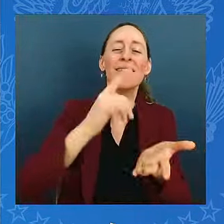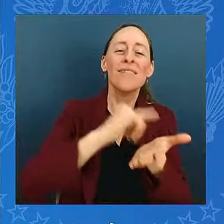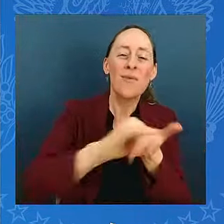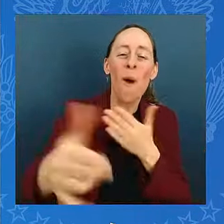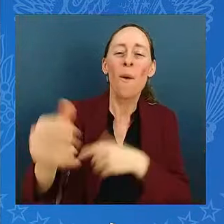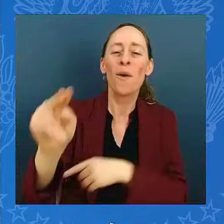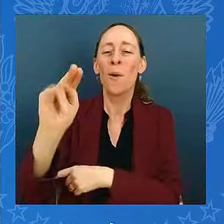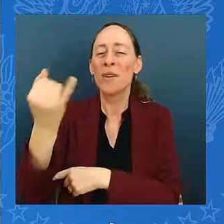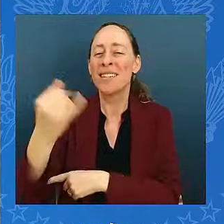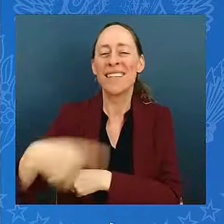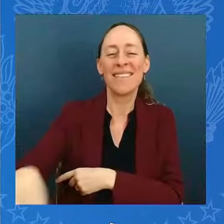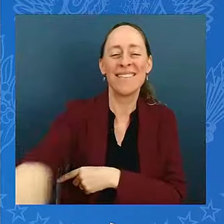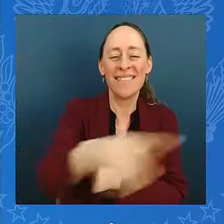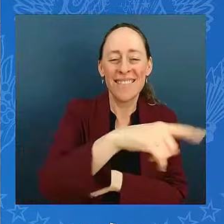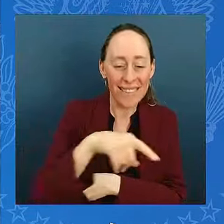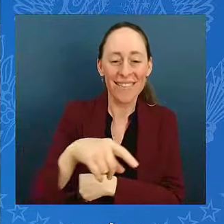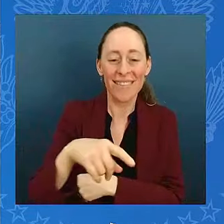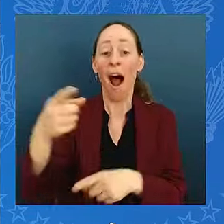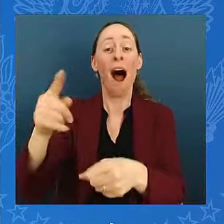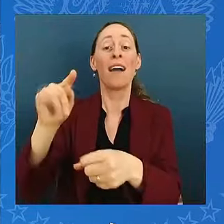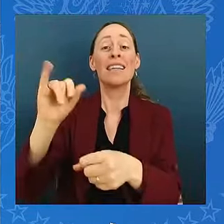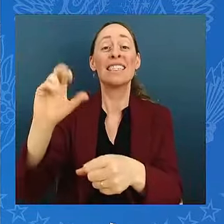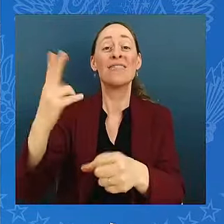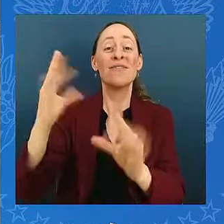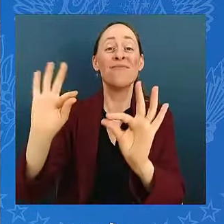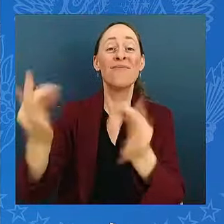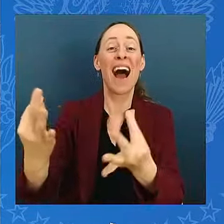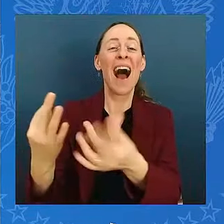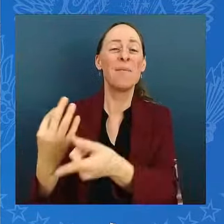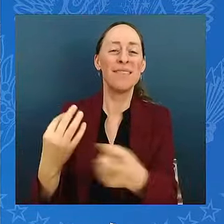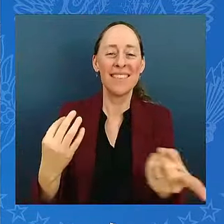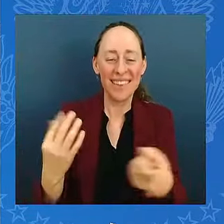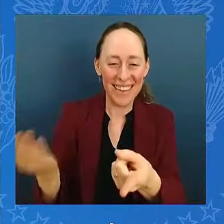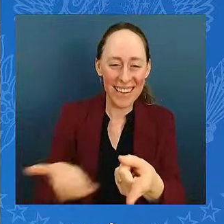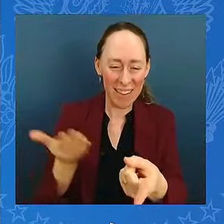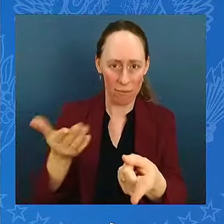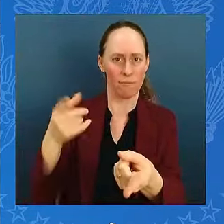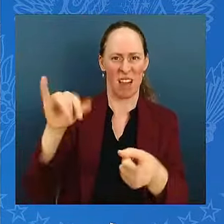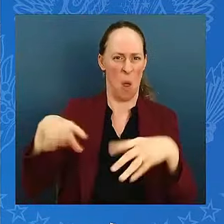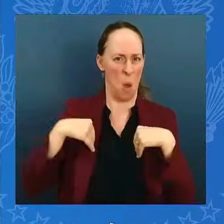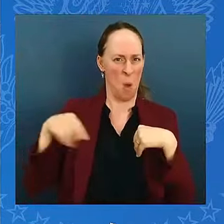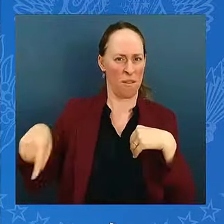God love you. We go back a long way. And led by Caroline.